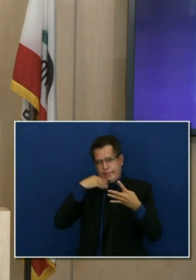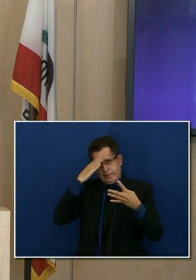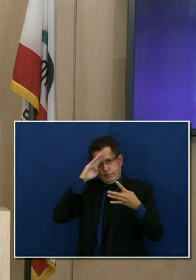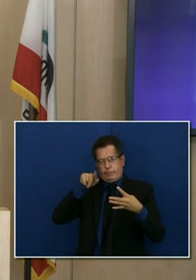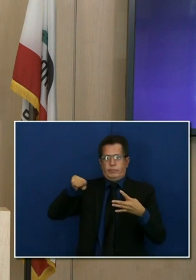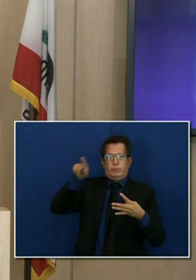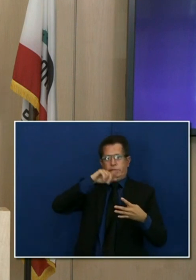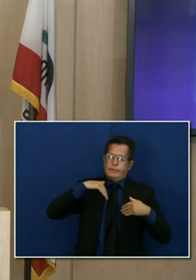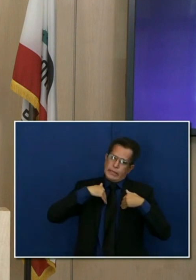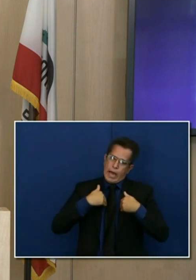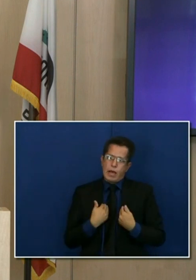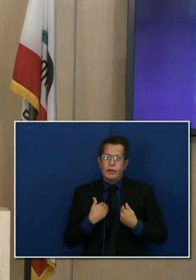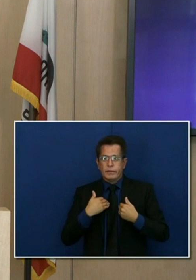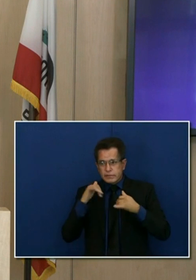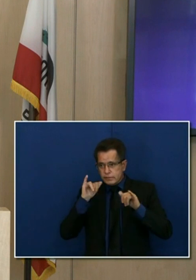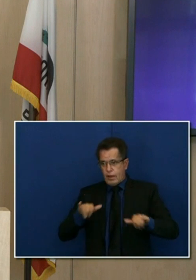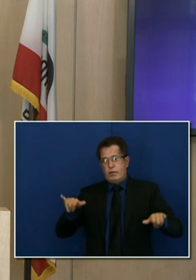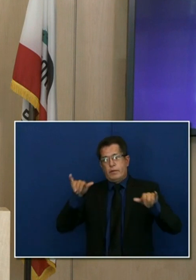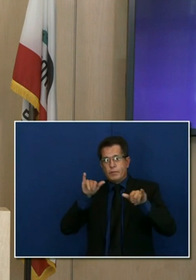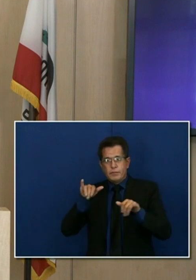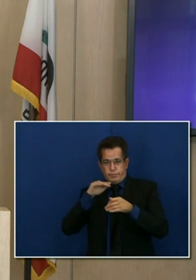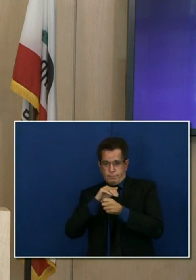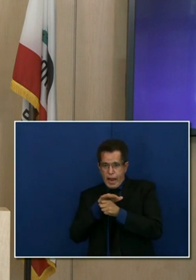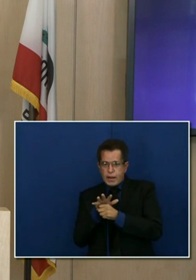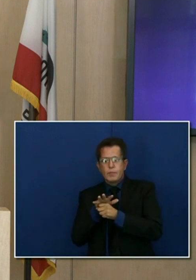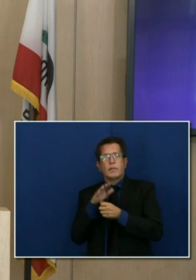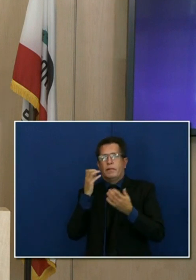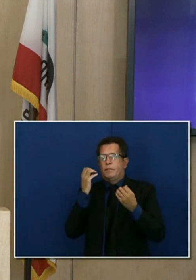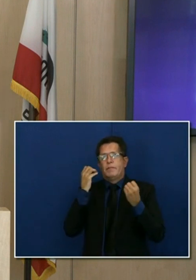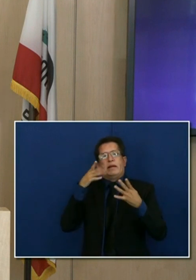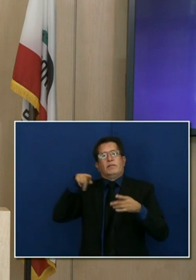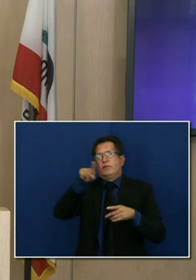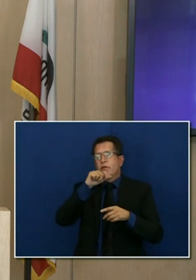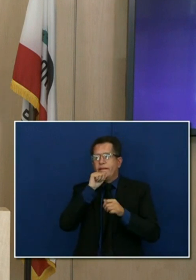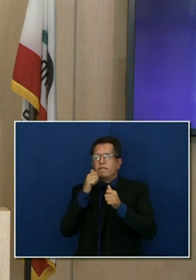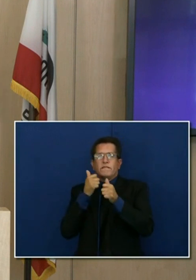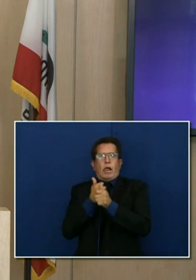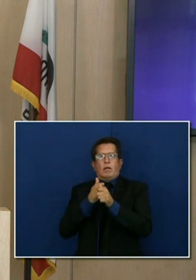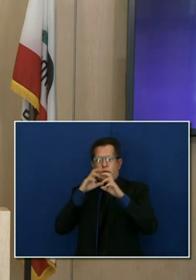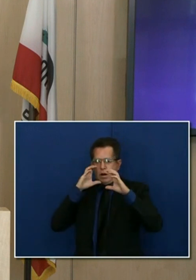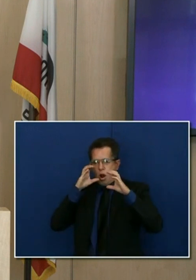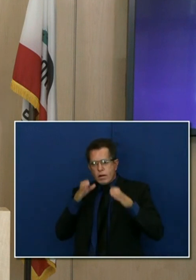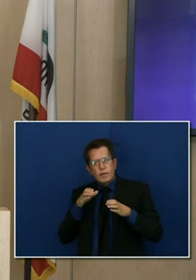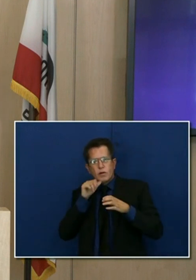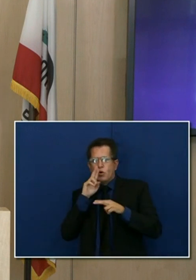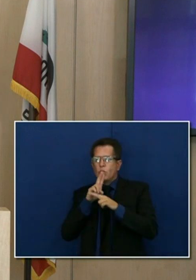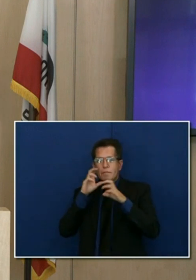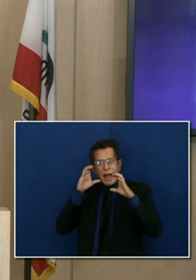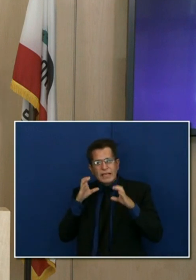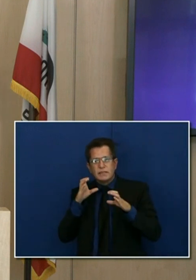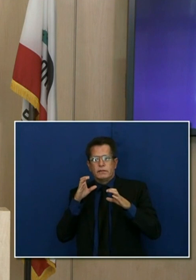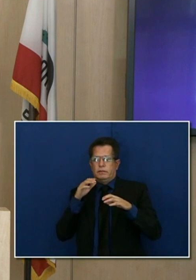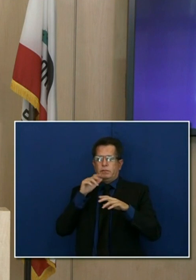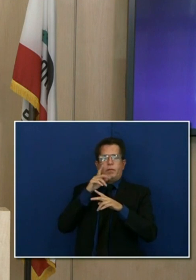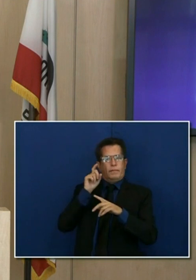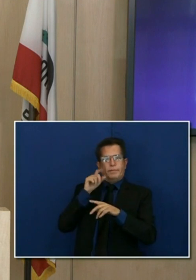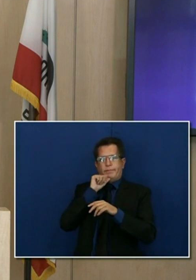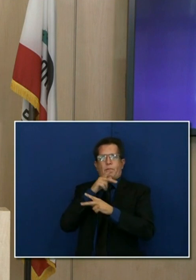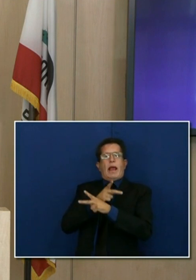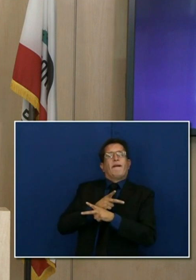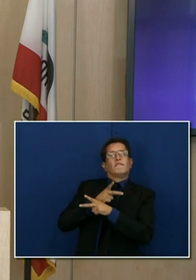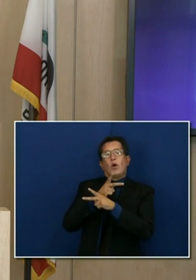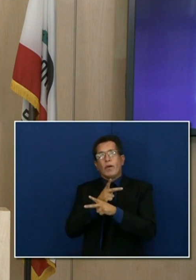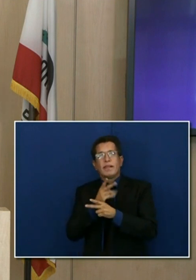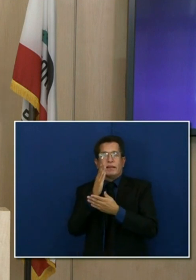this pandemic, and unfortunately they're letting down their guard. They're not wearing their masks, they're not maintaining the social